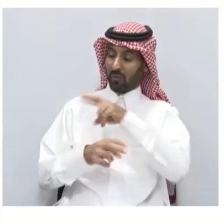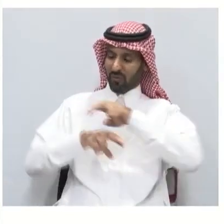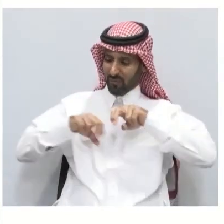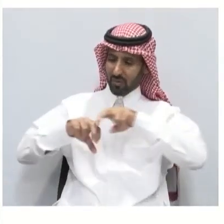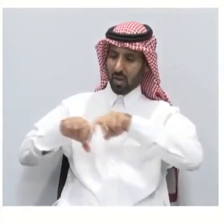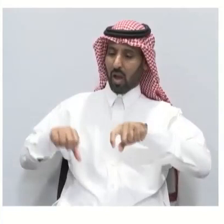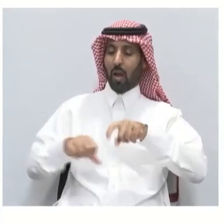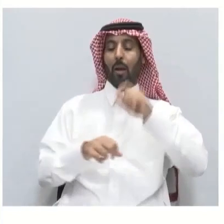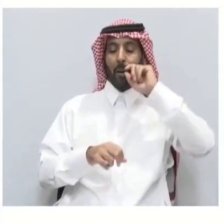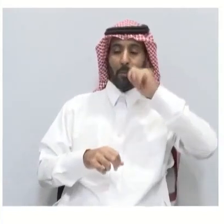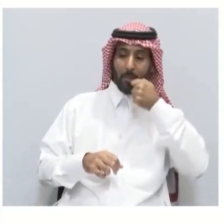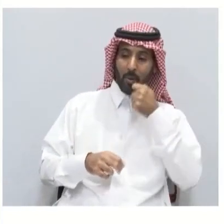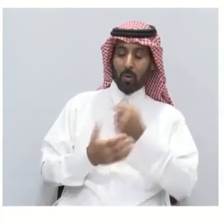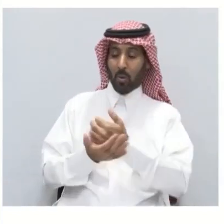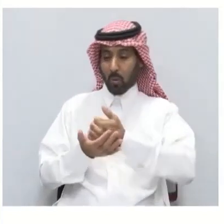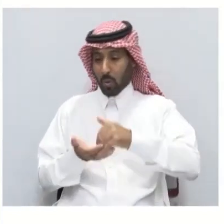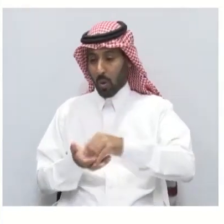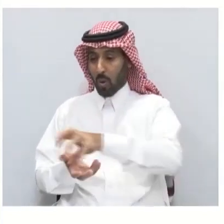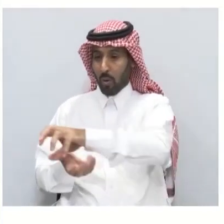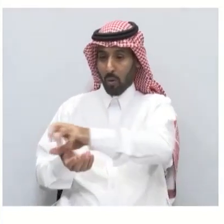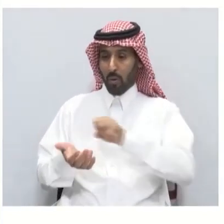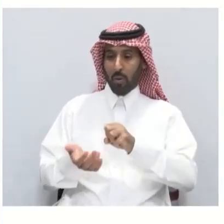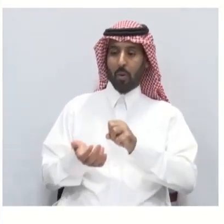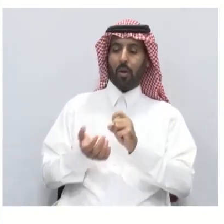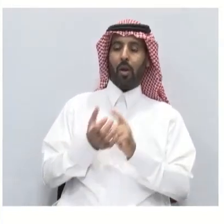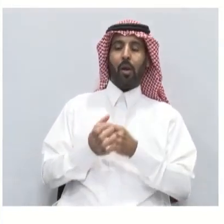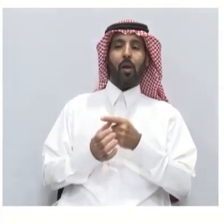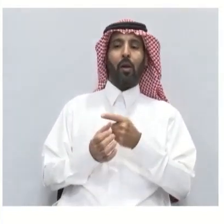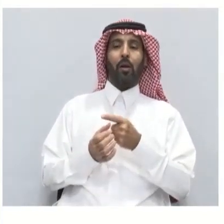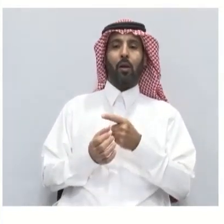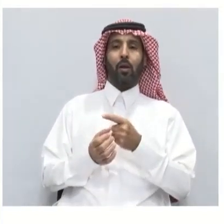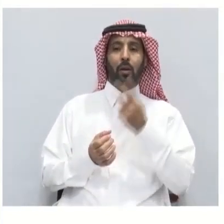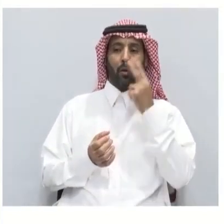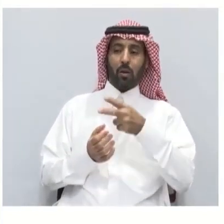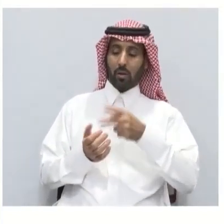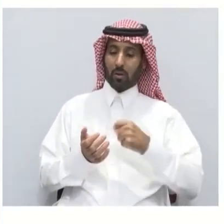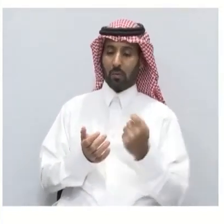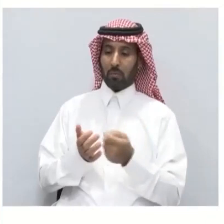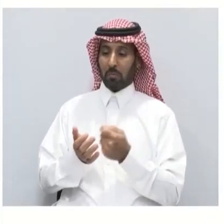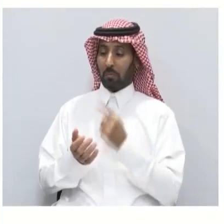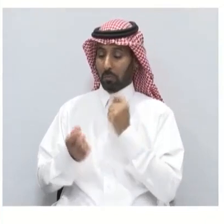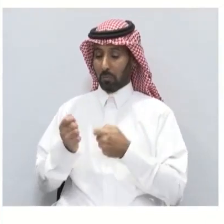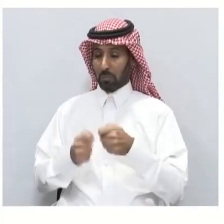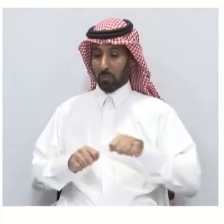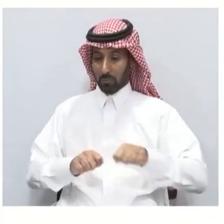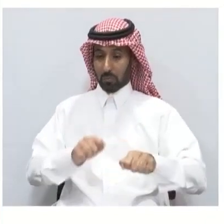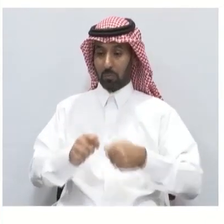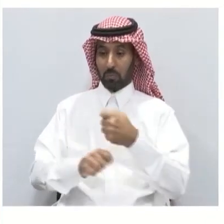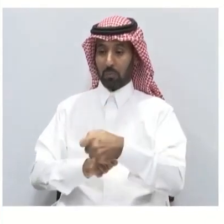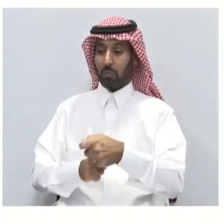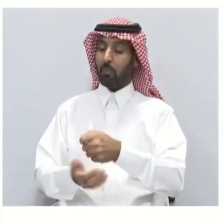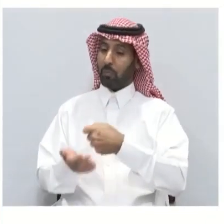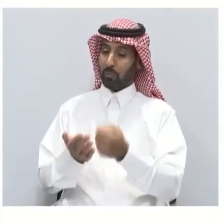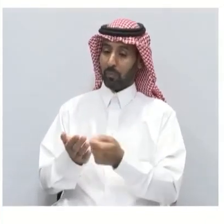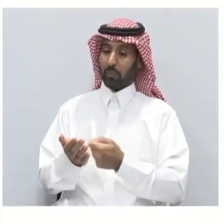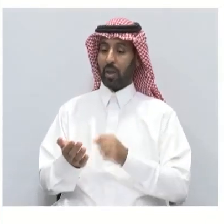of using a stolen credit card. The man used the credit card, then signed his own name on the receipts. The credit